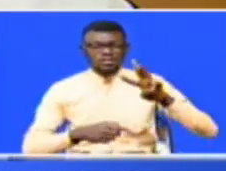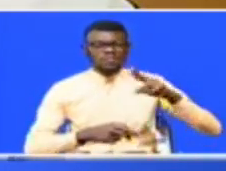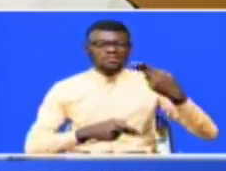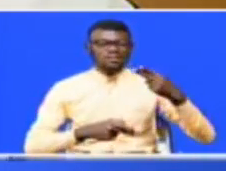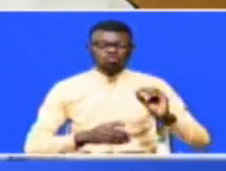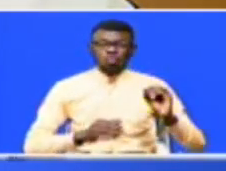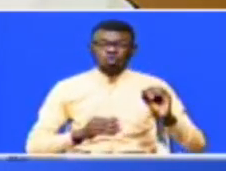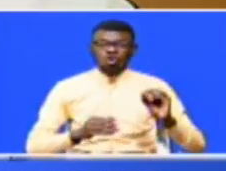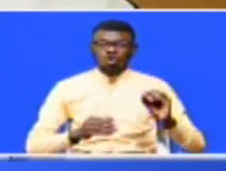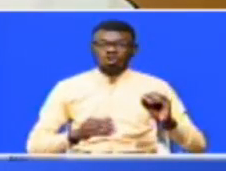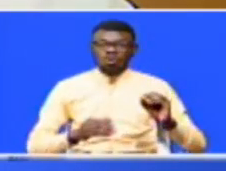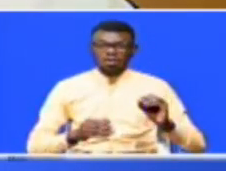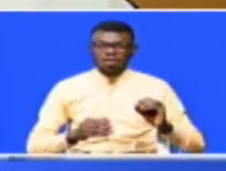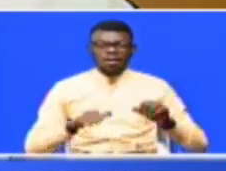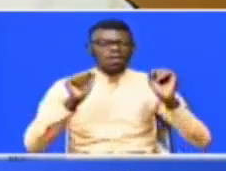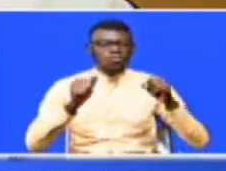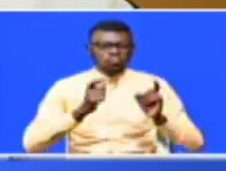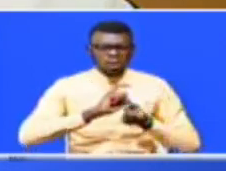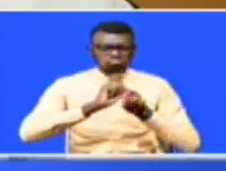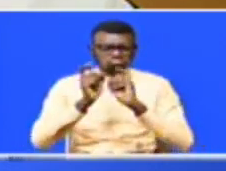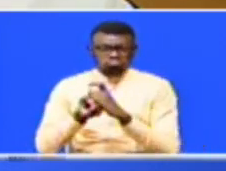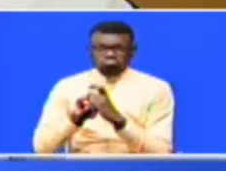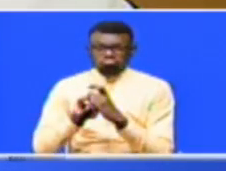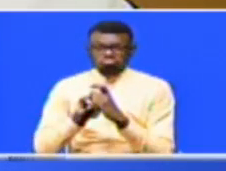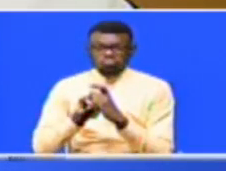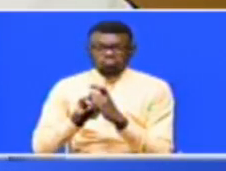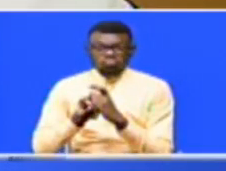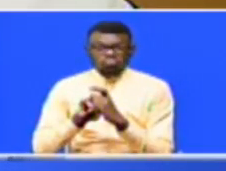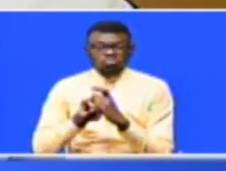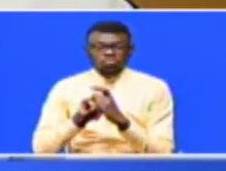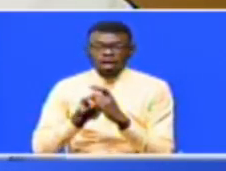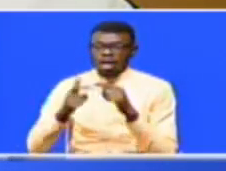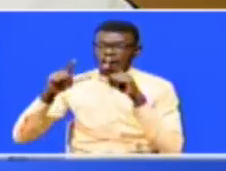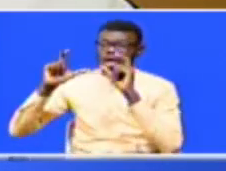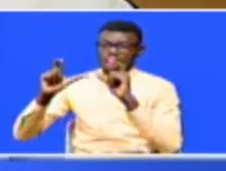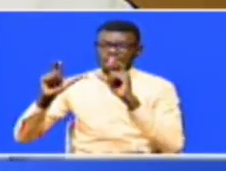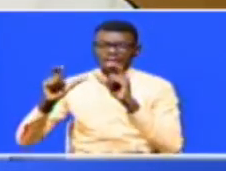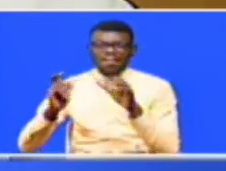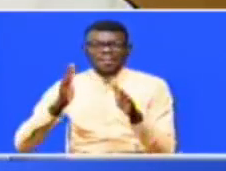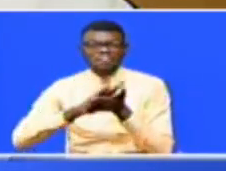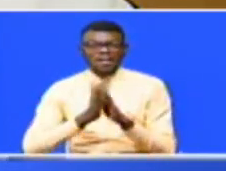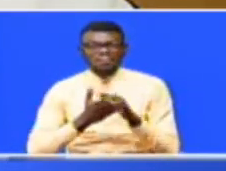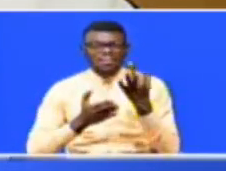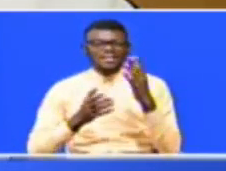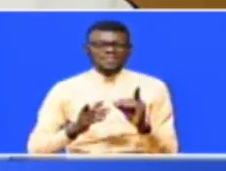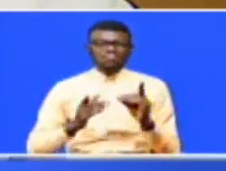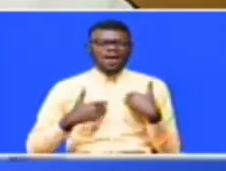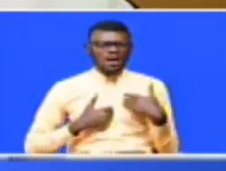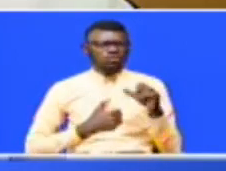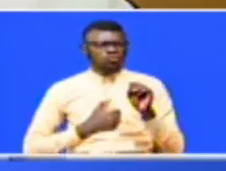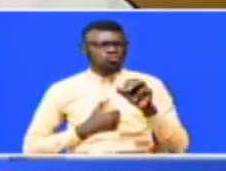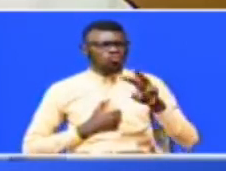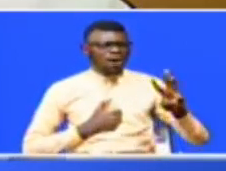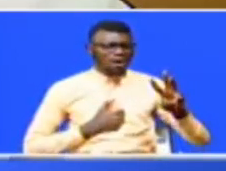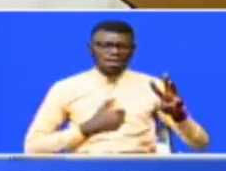Organization, then you are able to convert that 2D image into a 3D using a software that's called